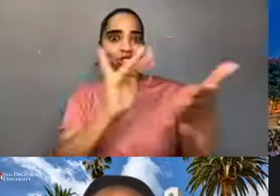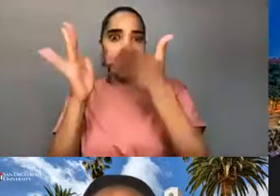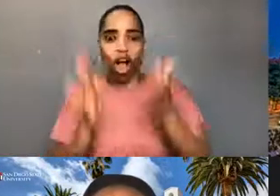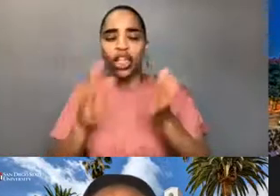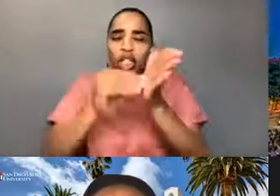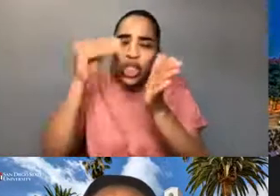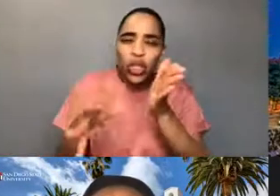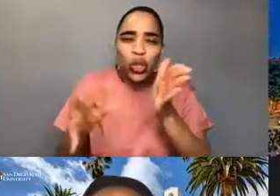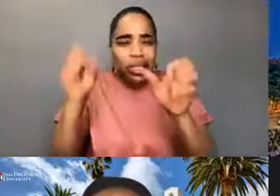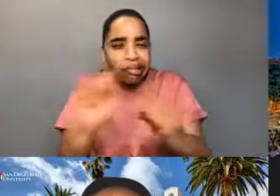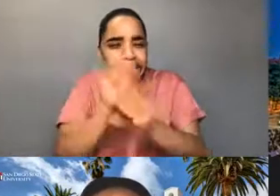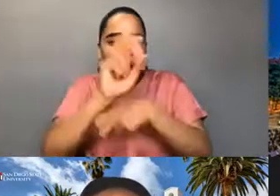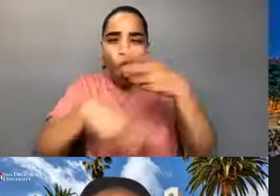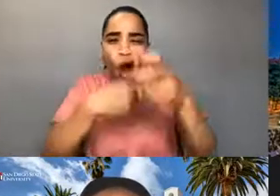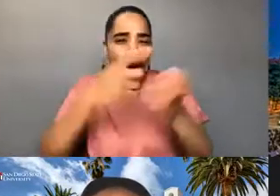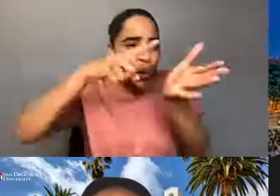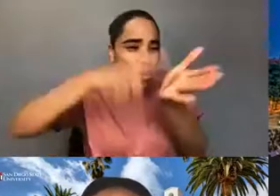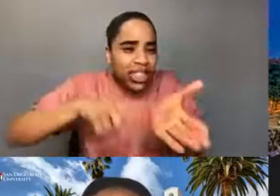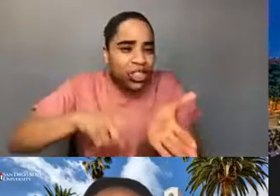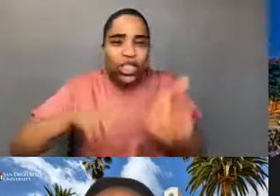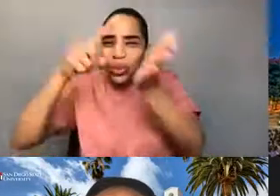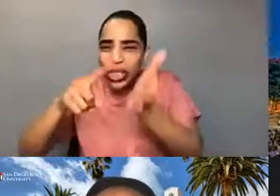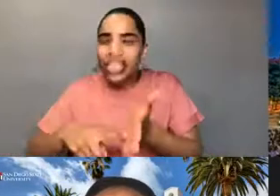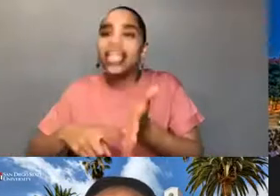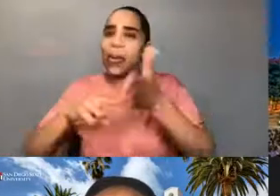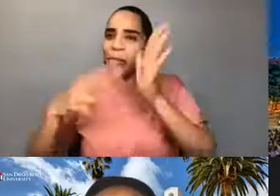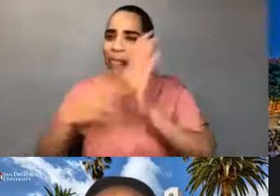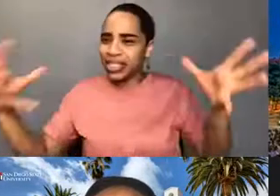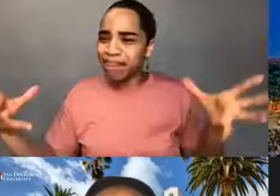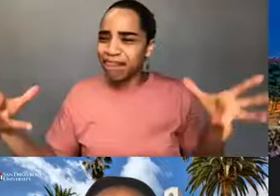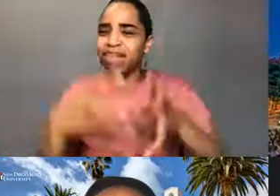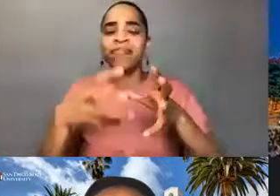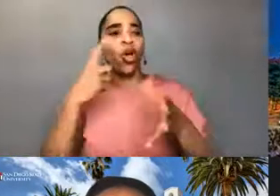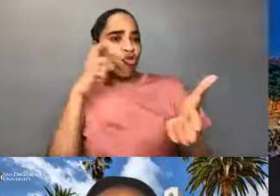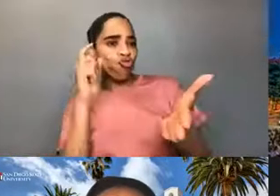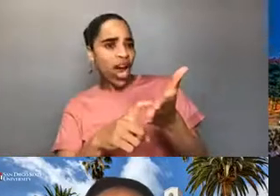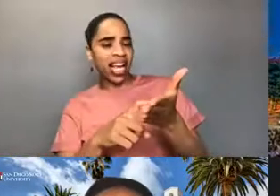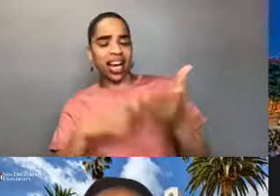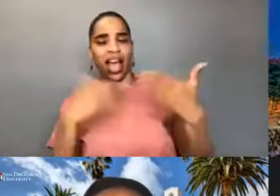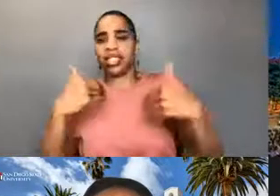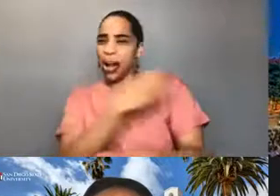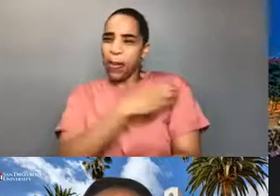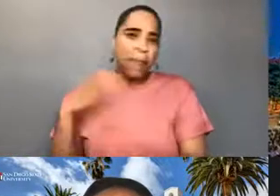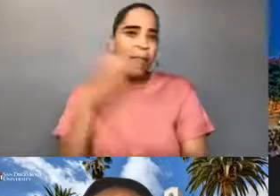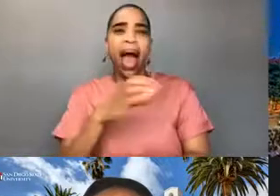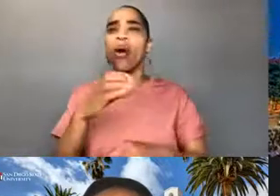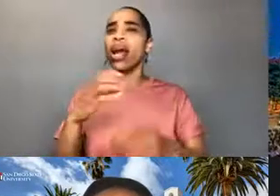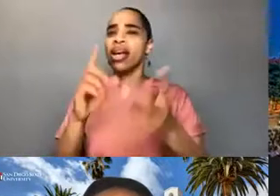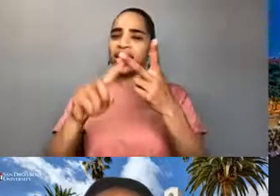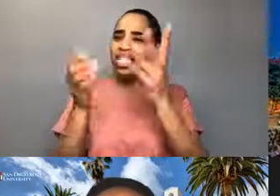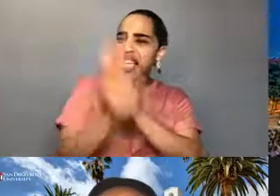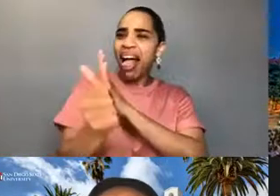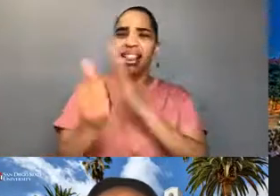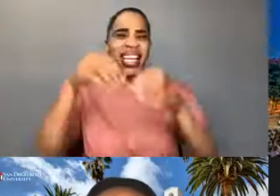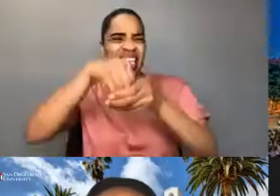who are doing research. And so it's an opportunity for us to recognize the incredible power and talent that we already have existing